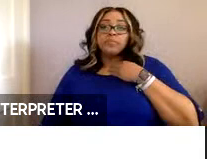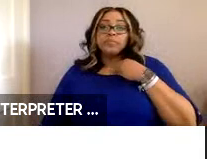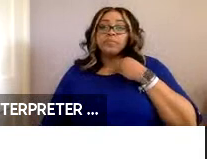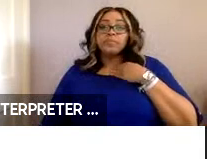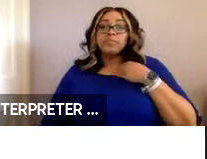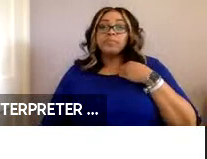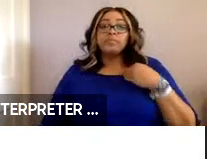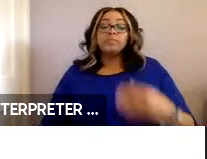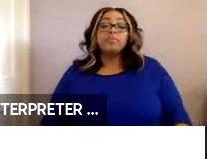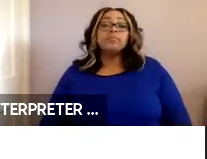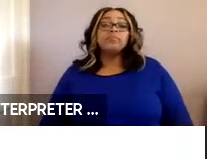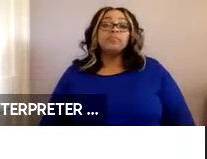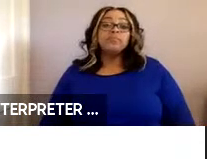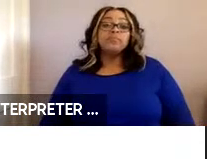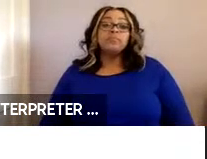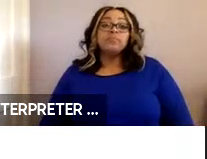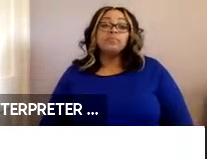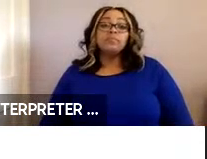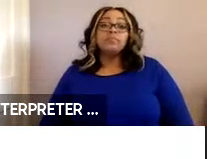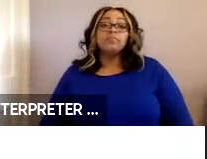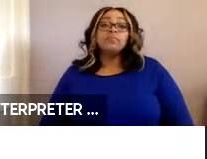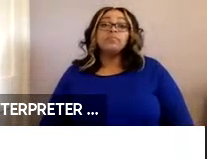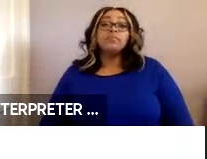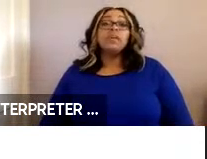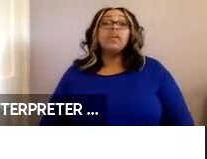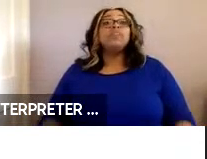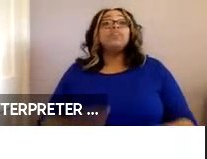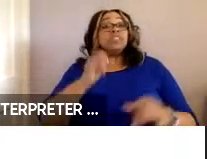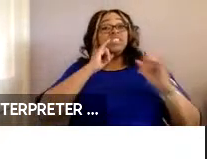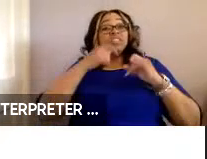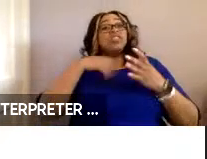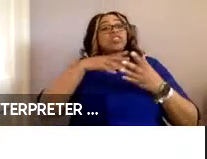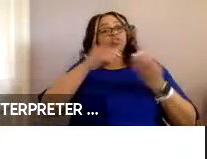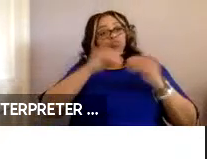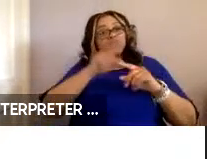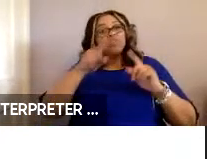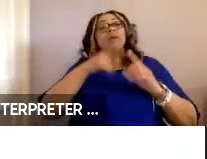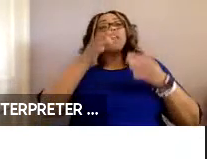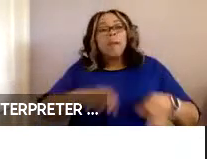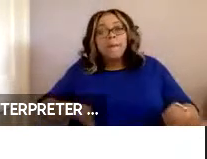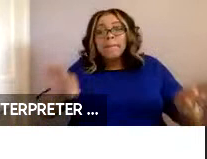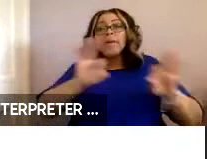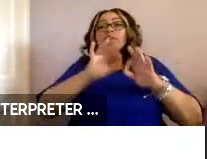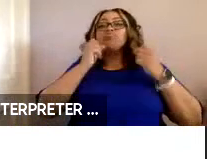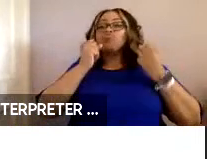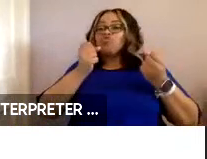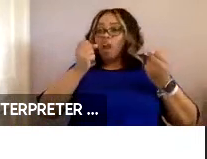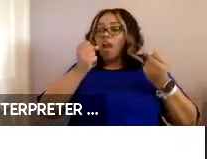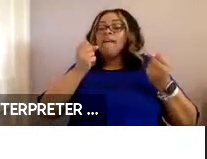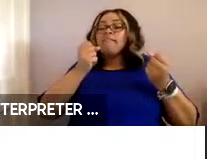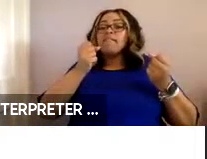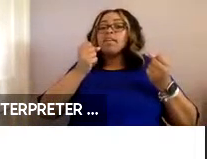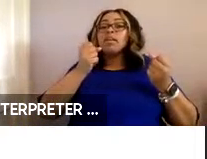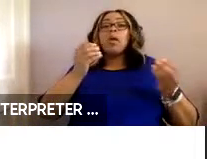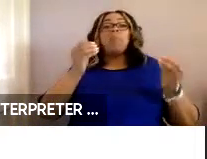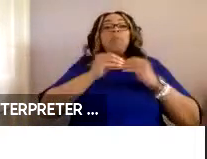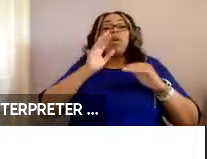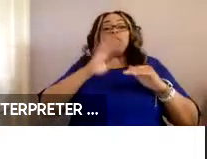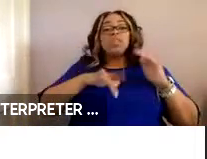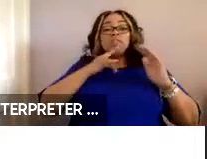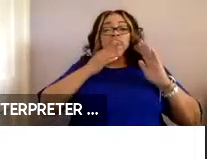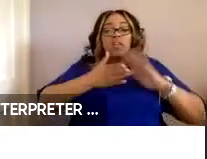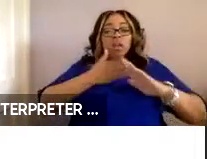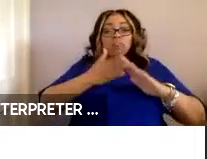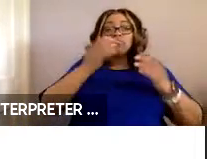Next slide. And from these interviews, we learned more about the importance of drivers in doing more than